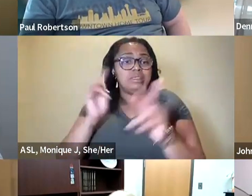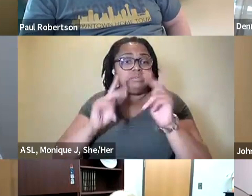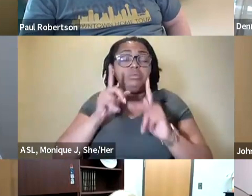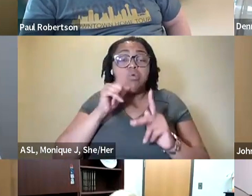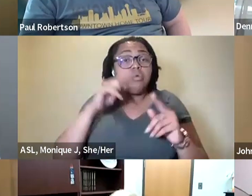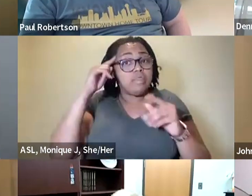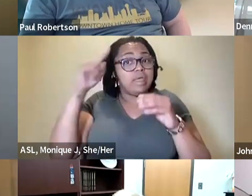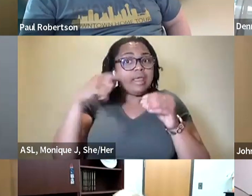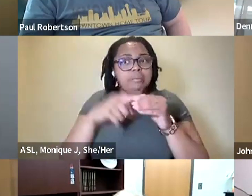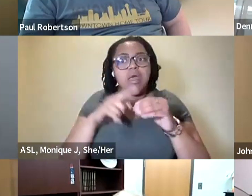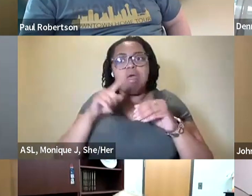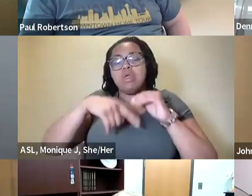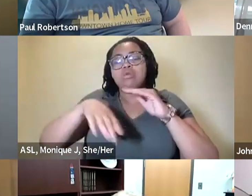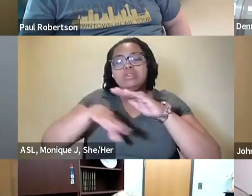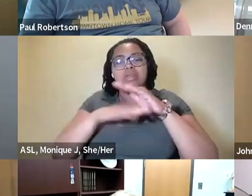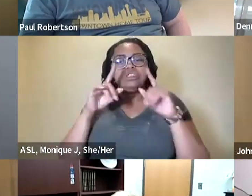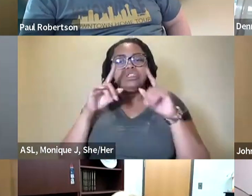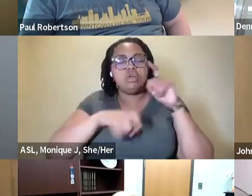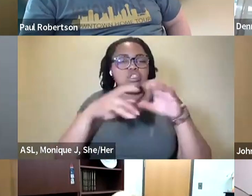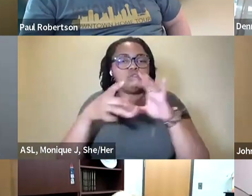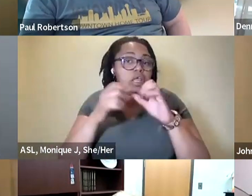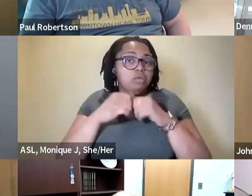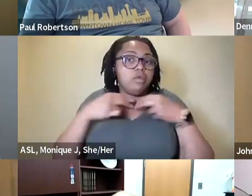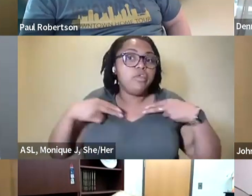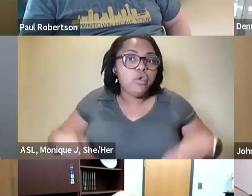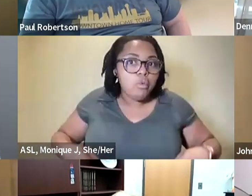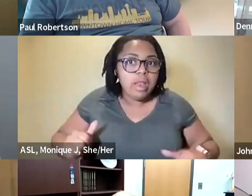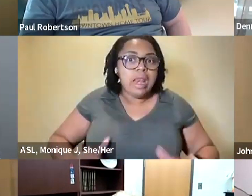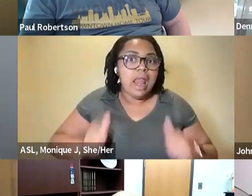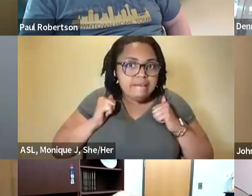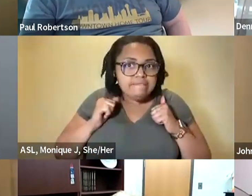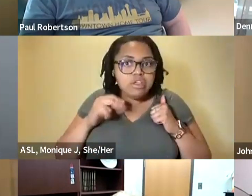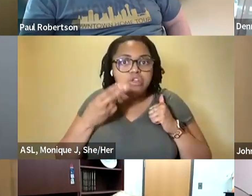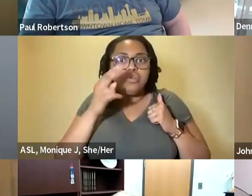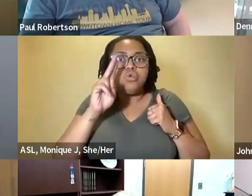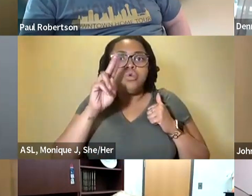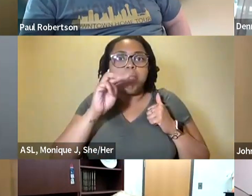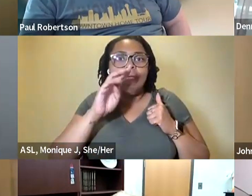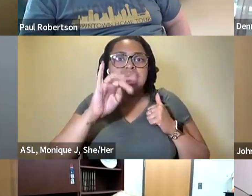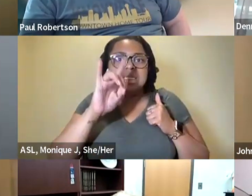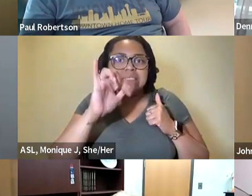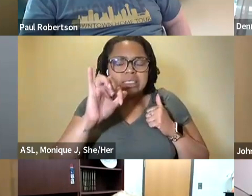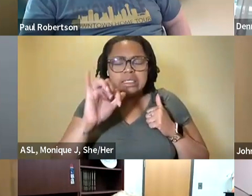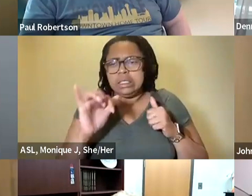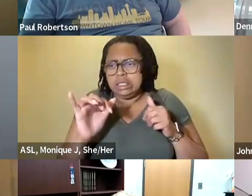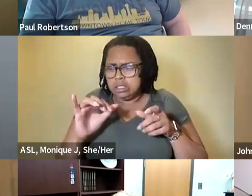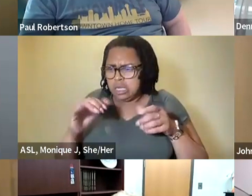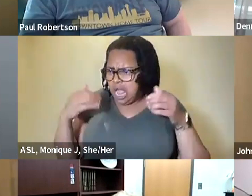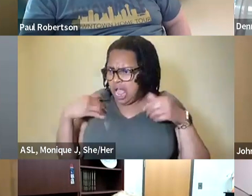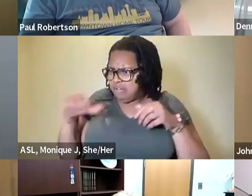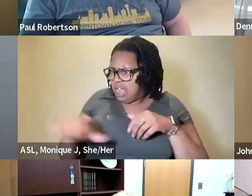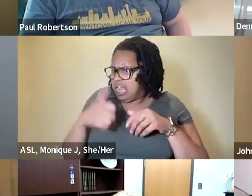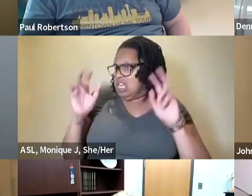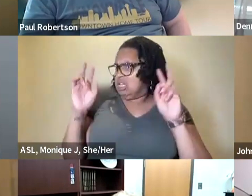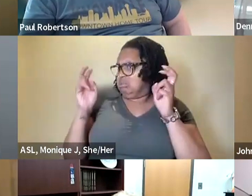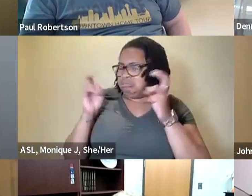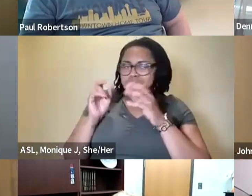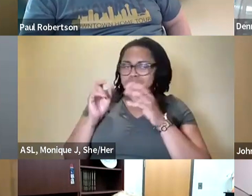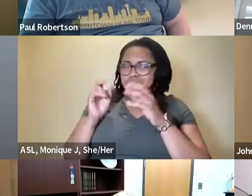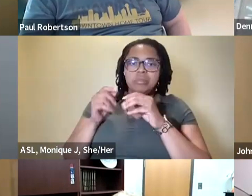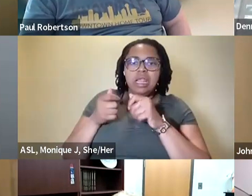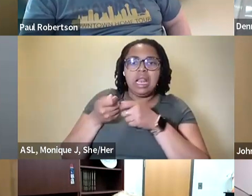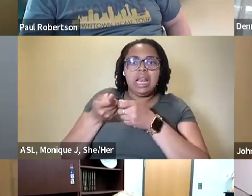these basic questions of humanity, just whether or not it has any purchase anywhere else, just need